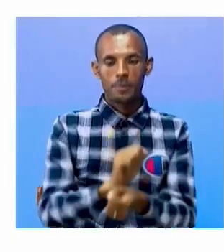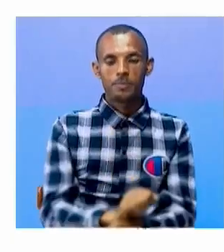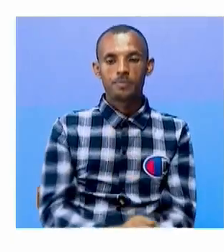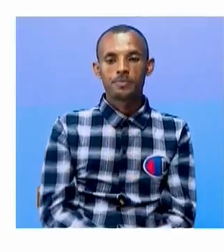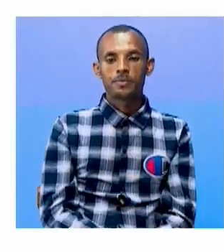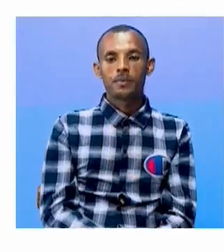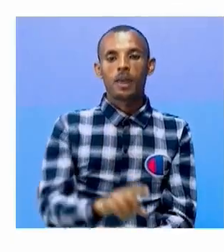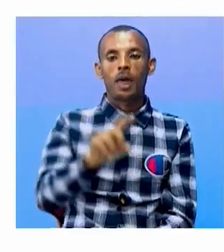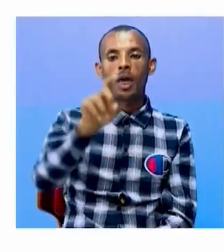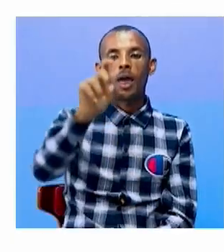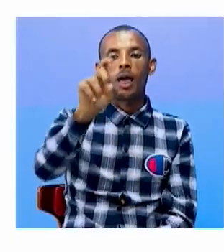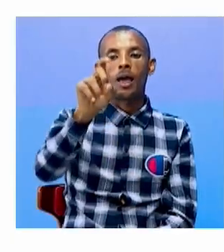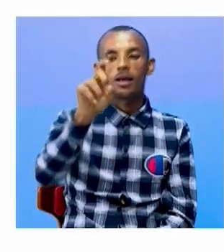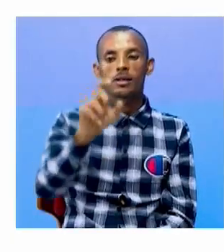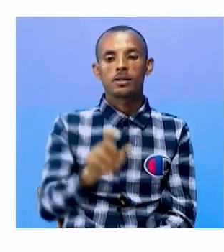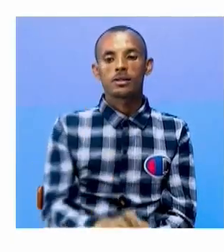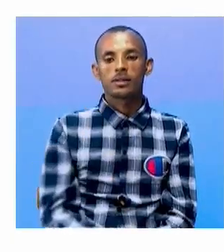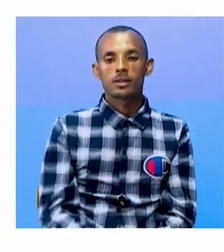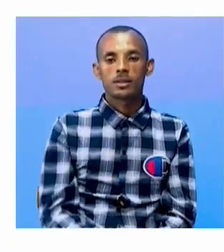x